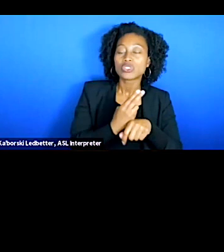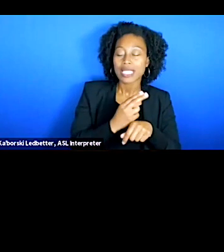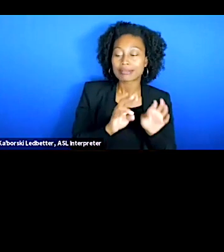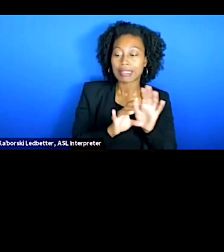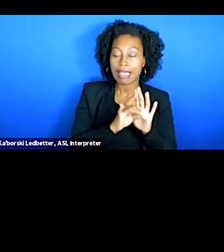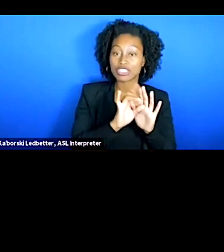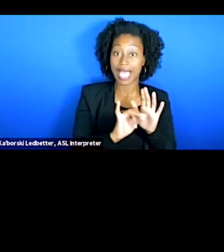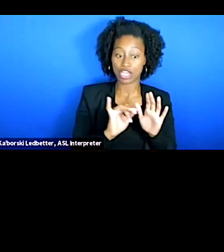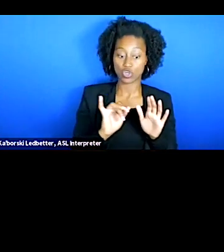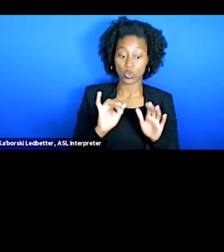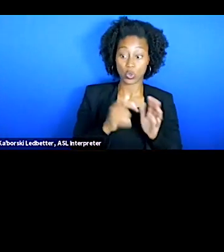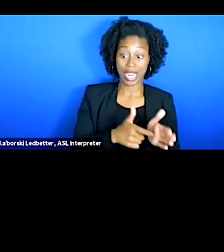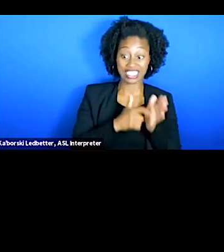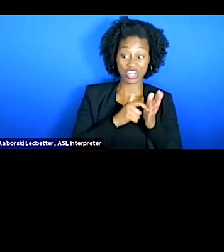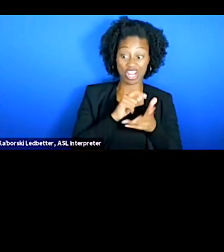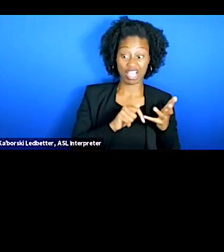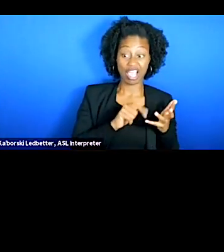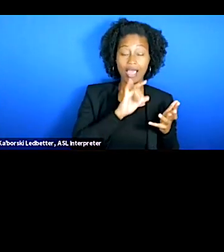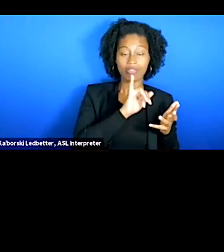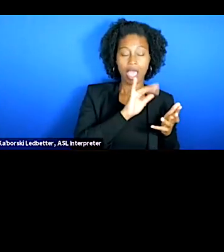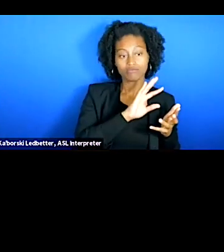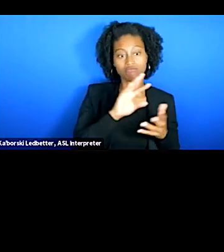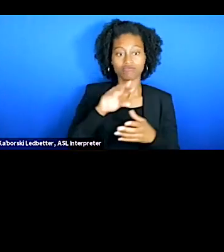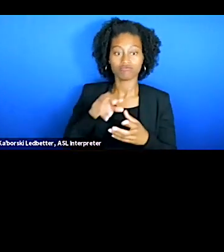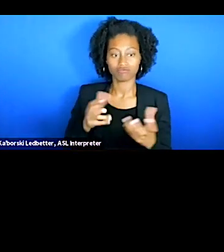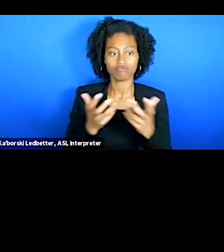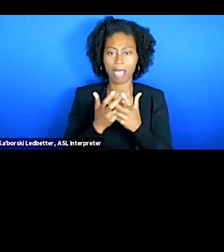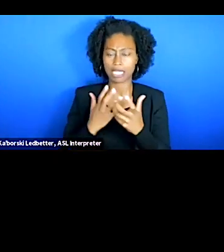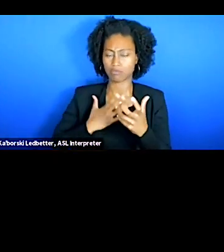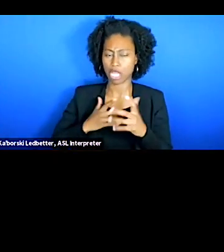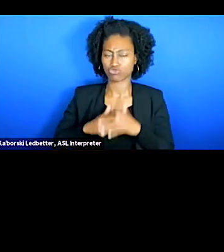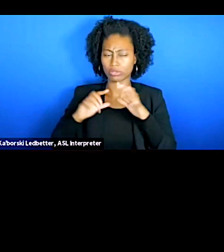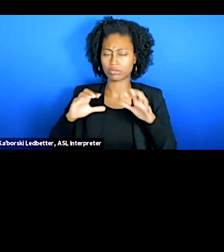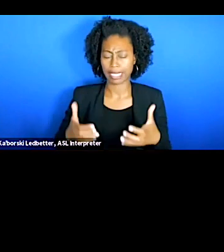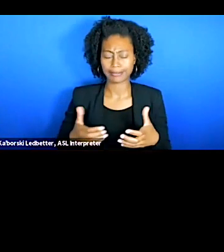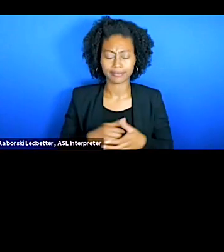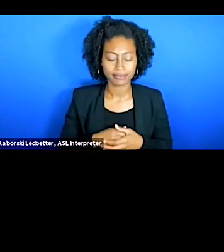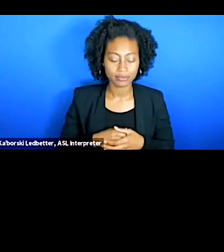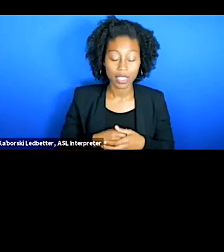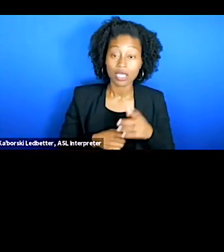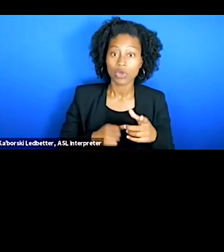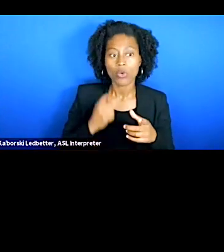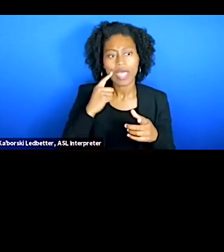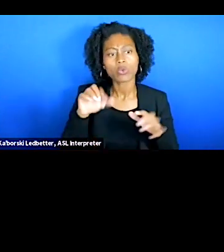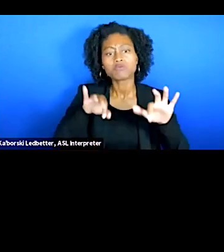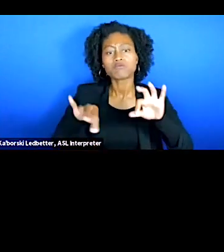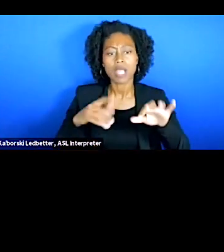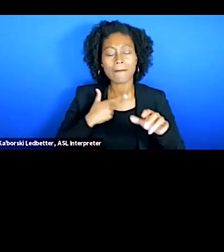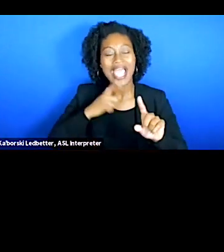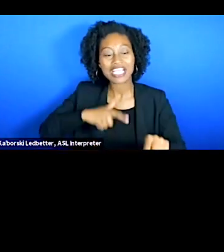the criteria. The start set will contribute to answering the synthesis